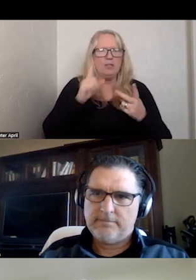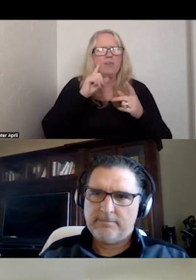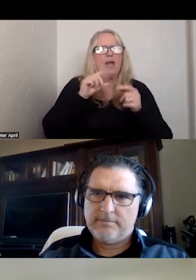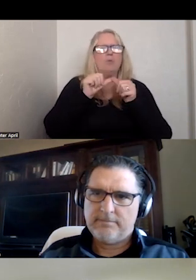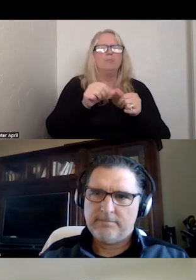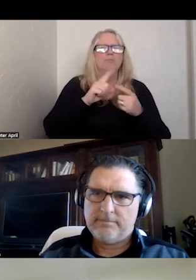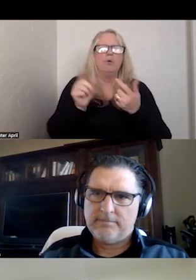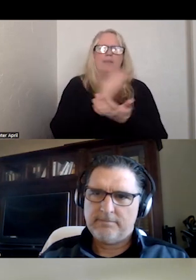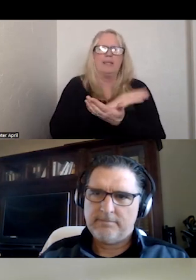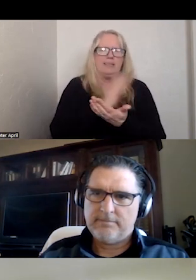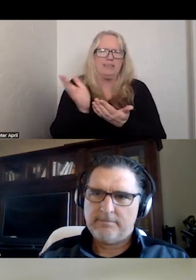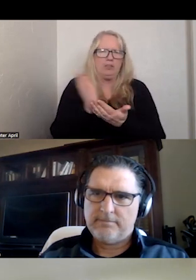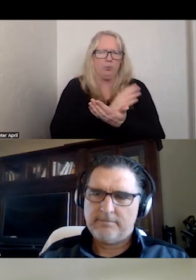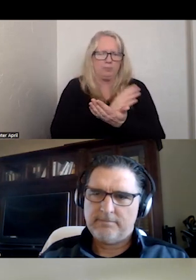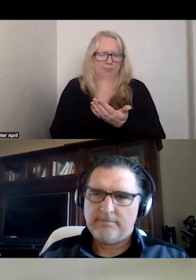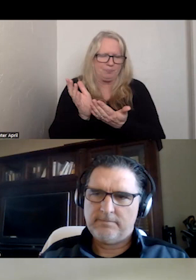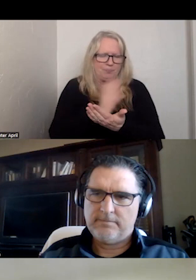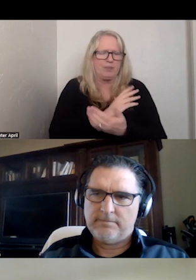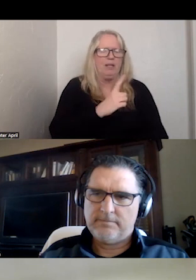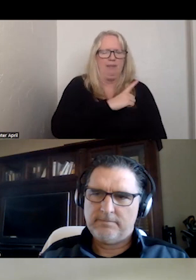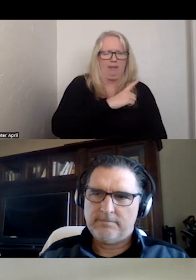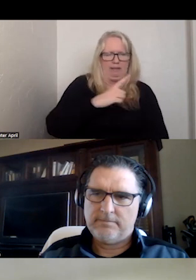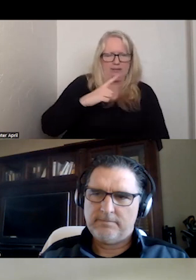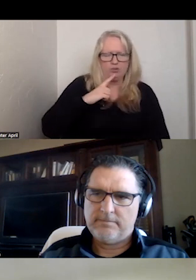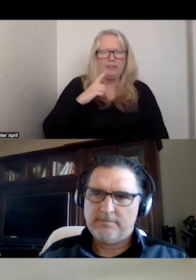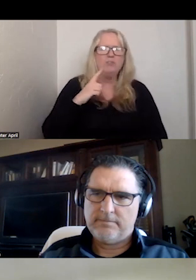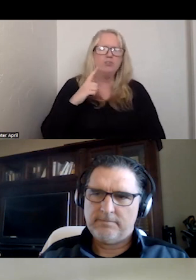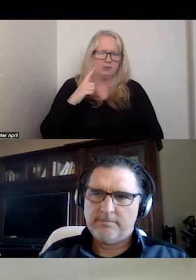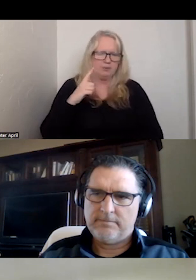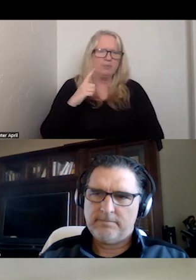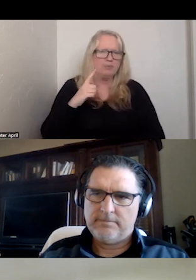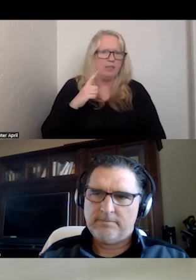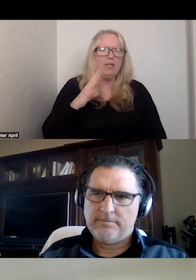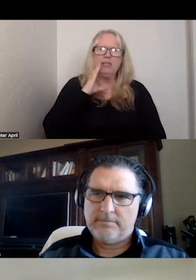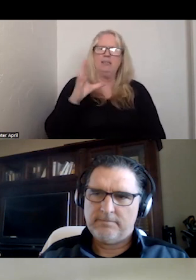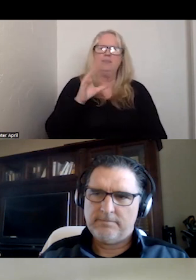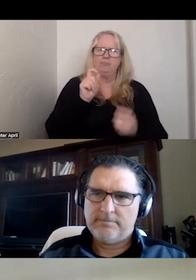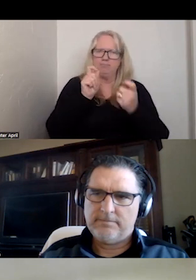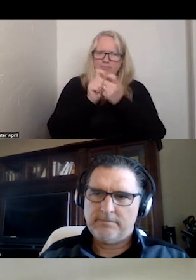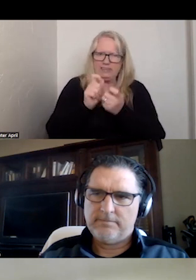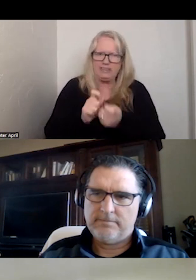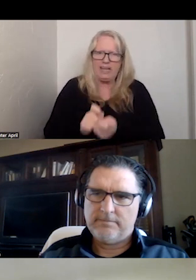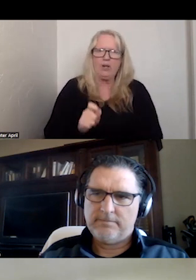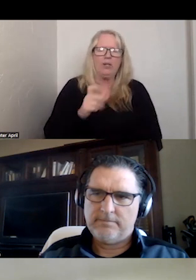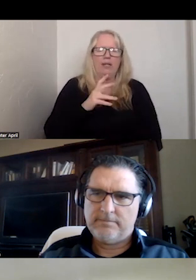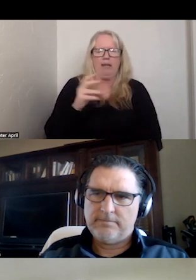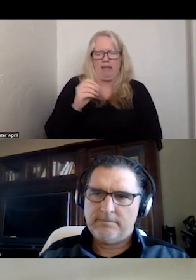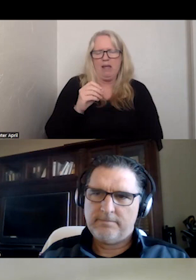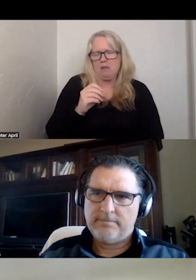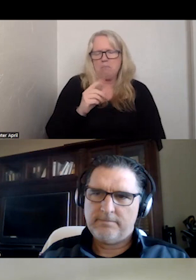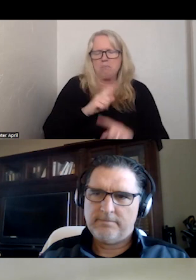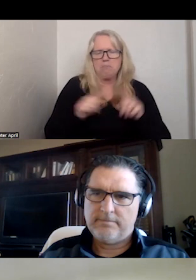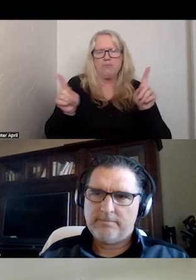continuum. The legislation is quite detailed and in all the different